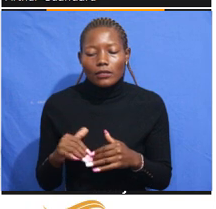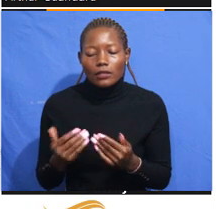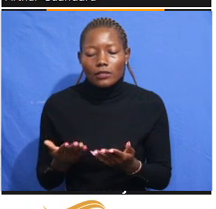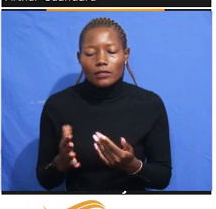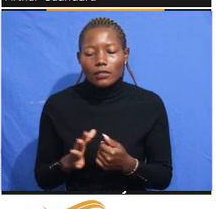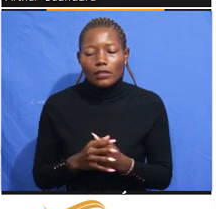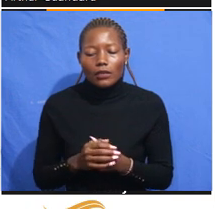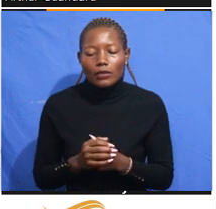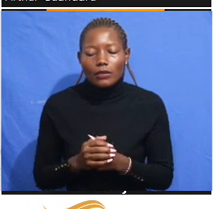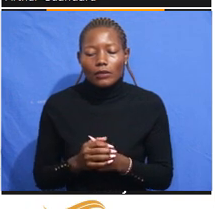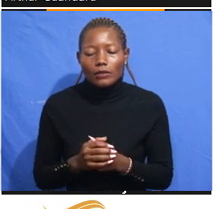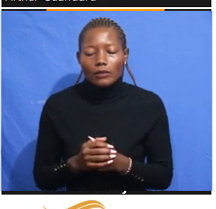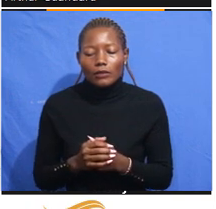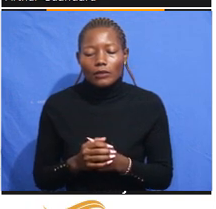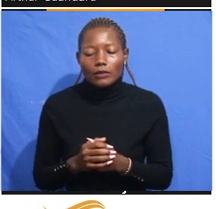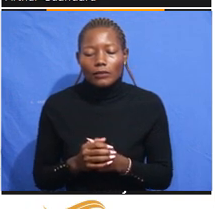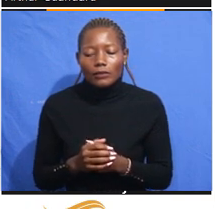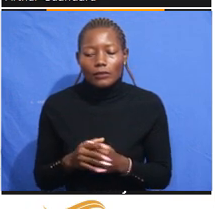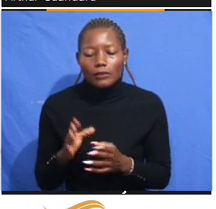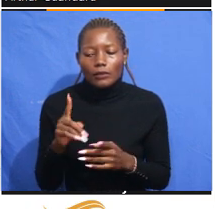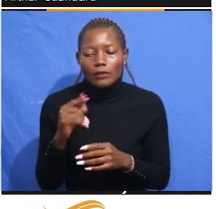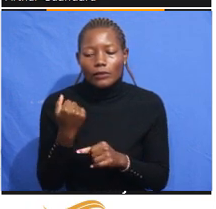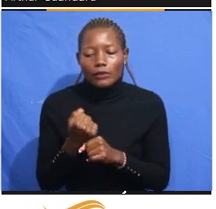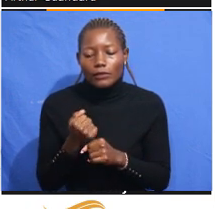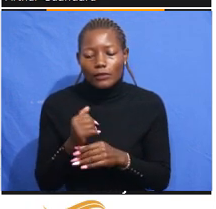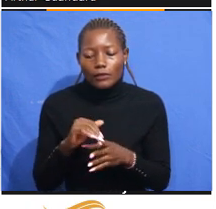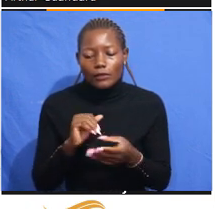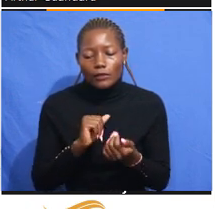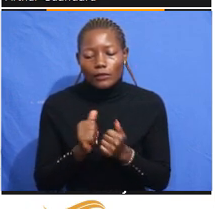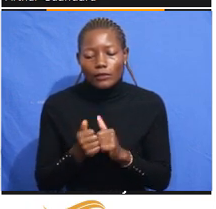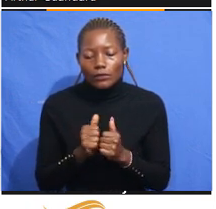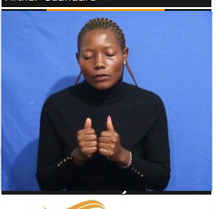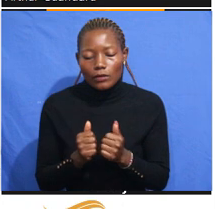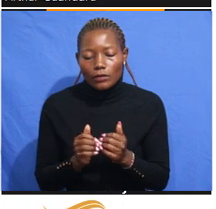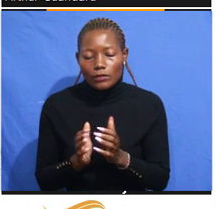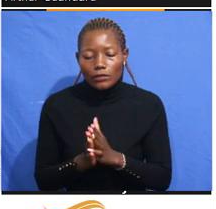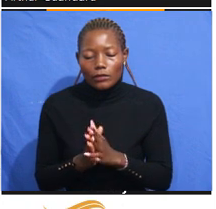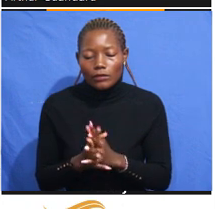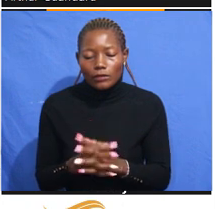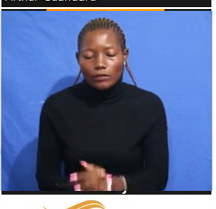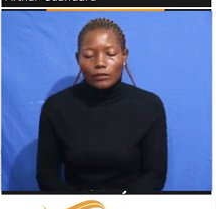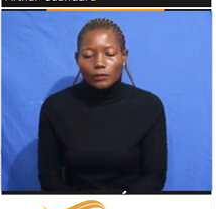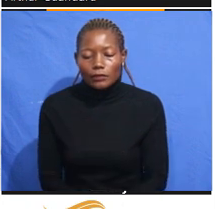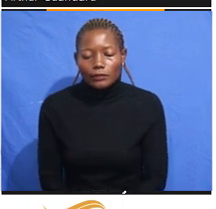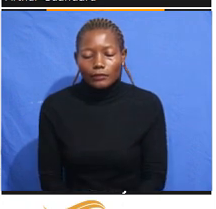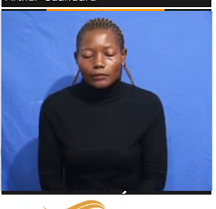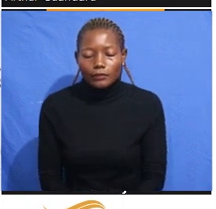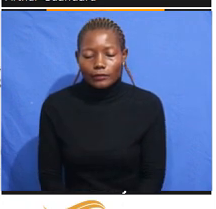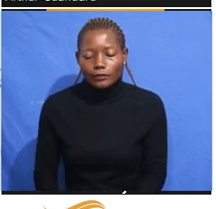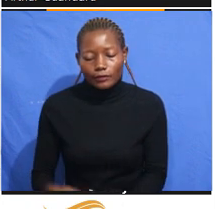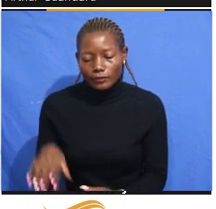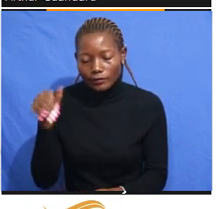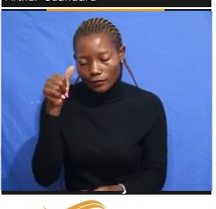and get the heart to be efficient through training. So remember